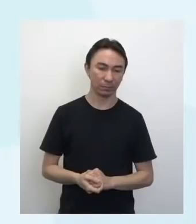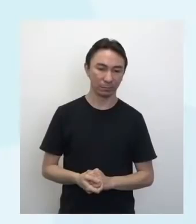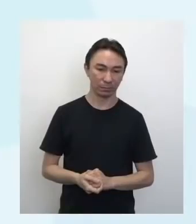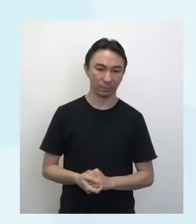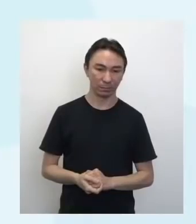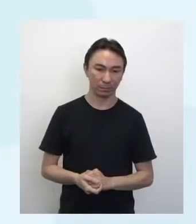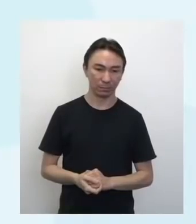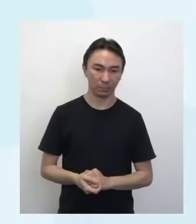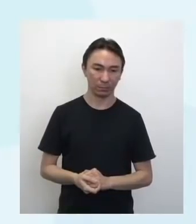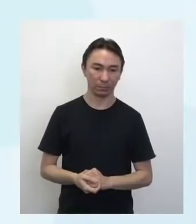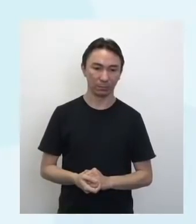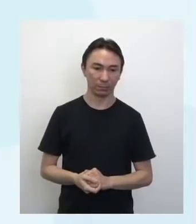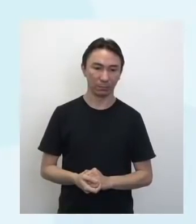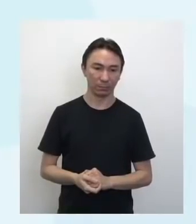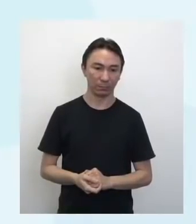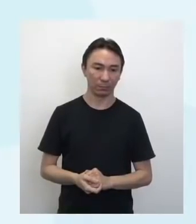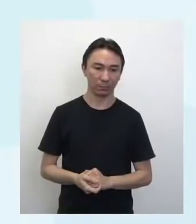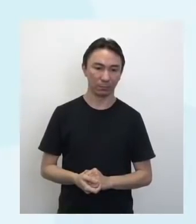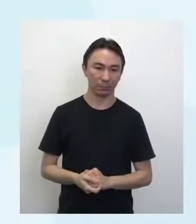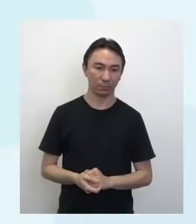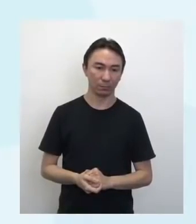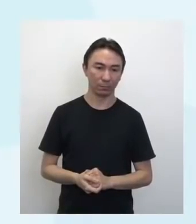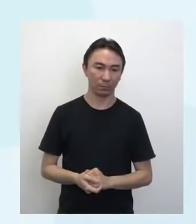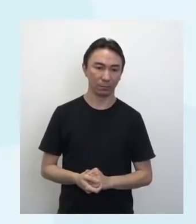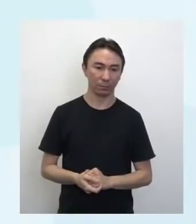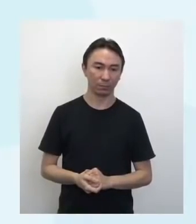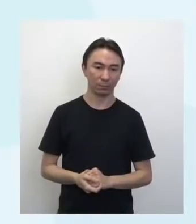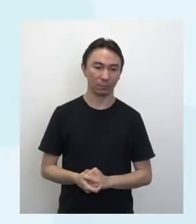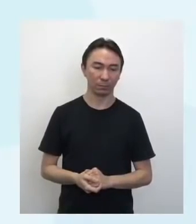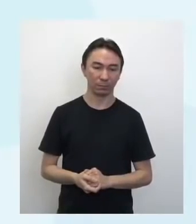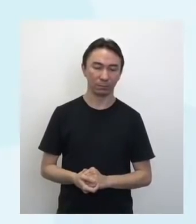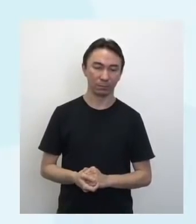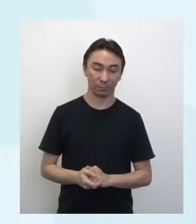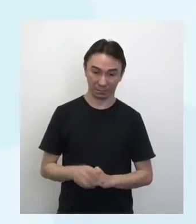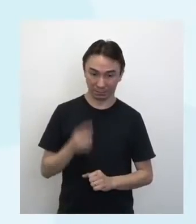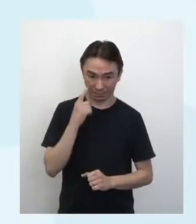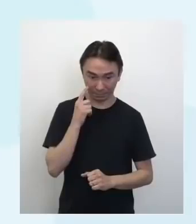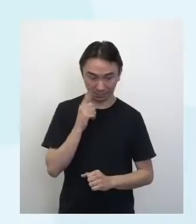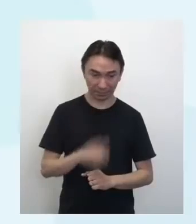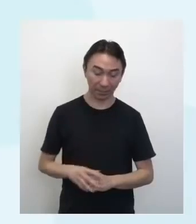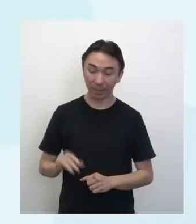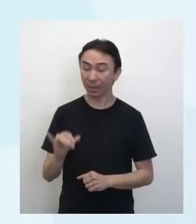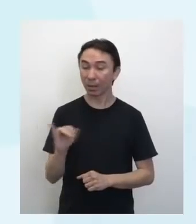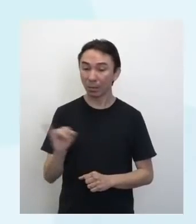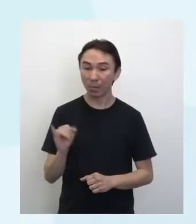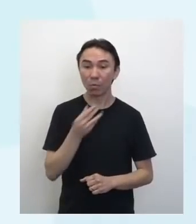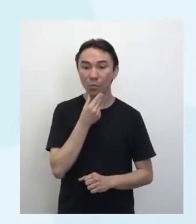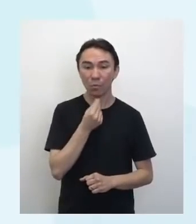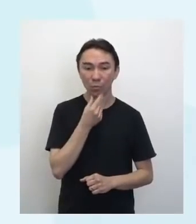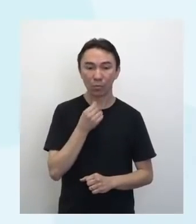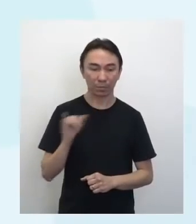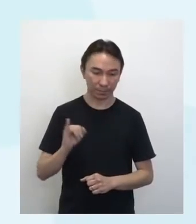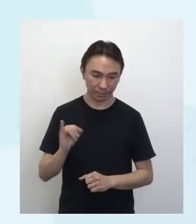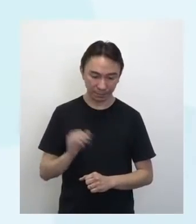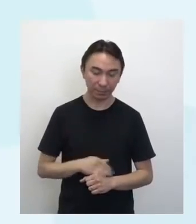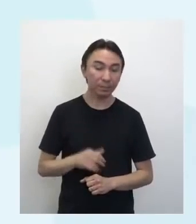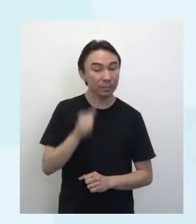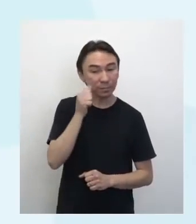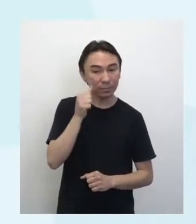ficou rente tui-tui Ok a letra a Oi aqui é do two sisters não